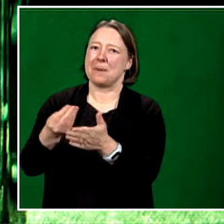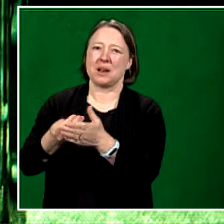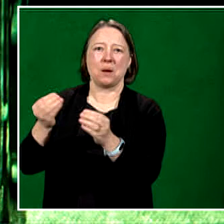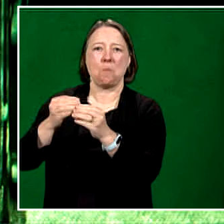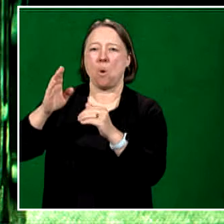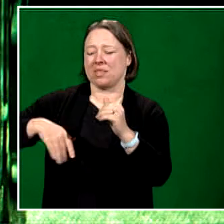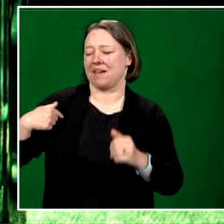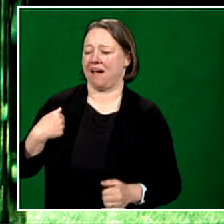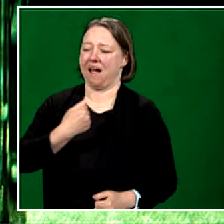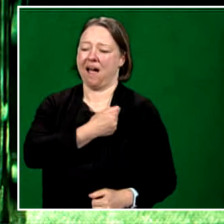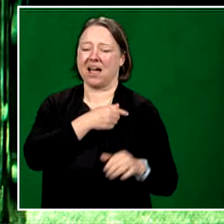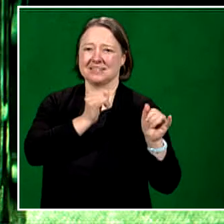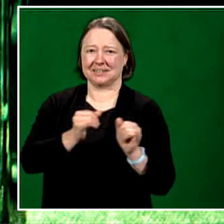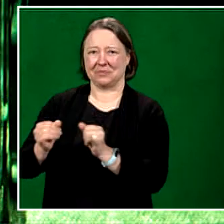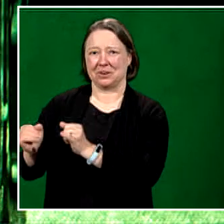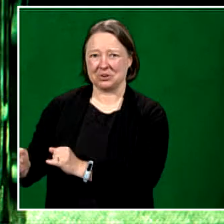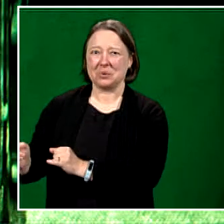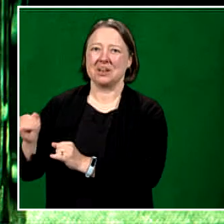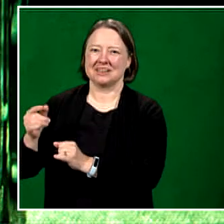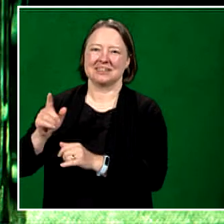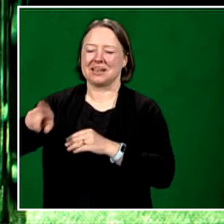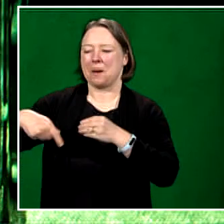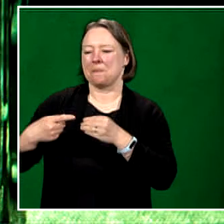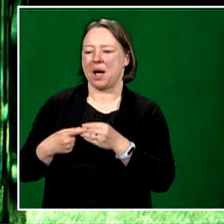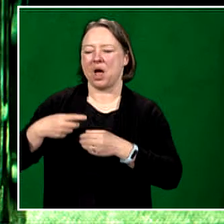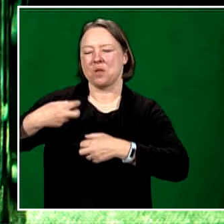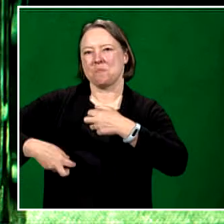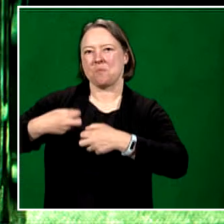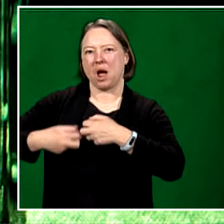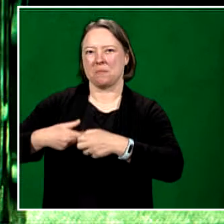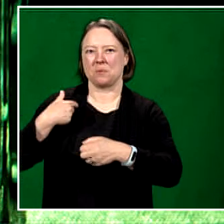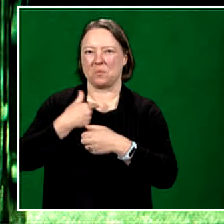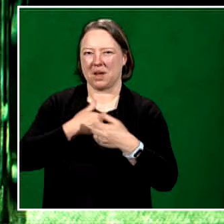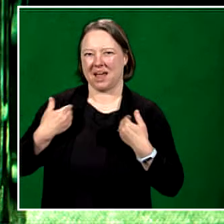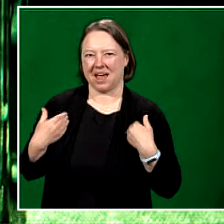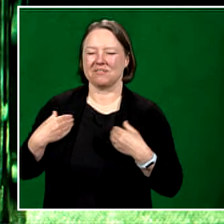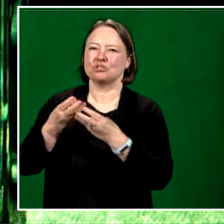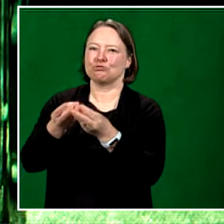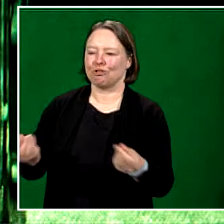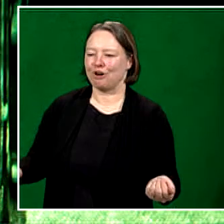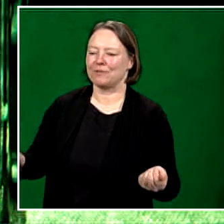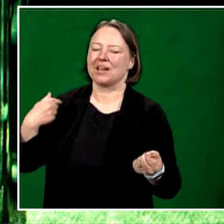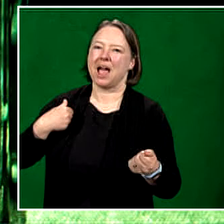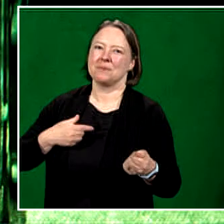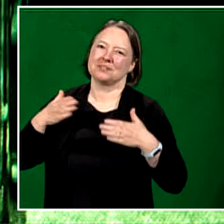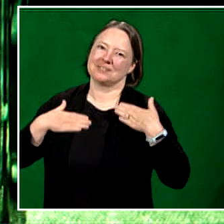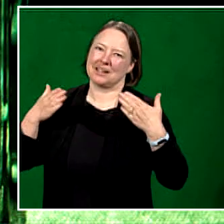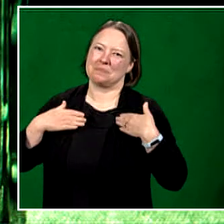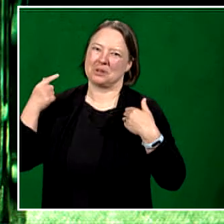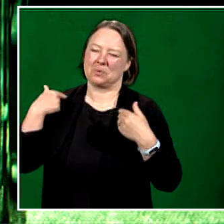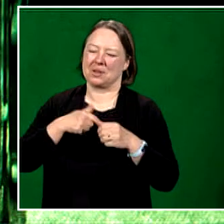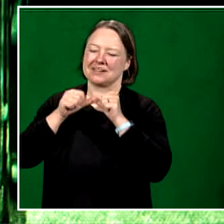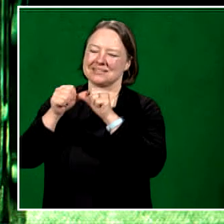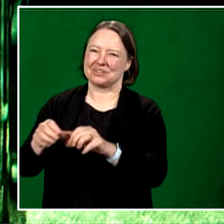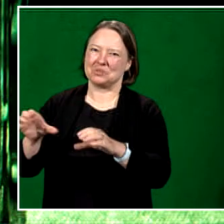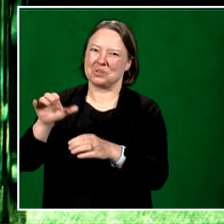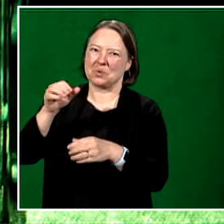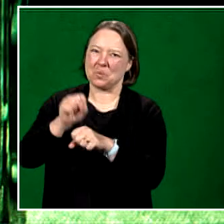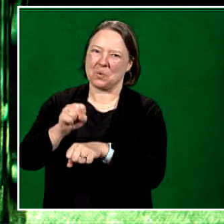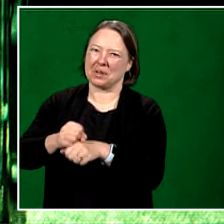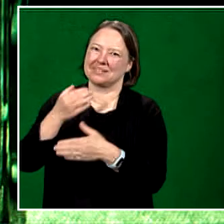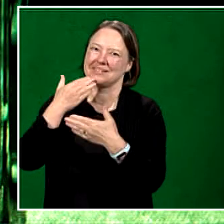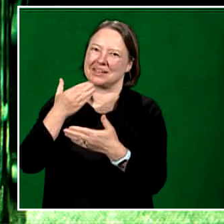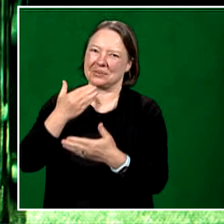than us as individuals. It's about the problem at hand and solving it. And I'm just glad that we can continue doing this work. Thank you.